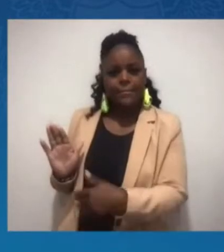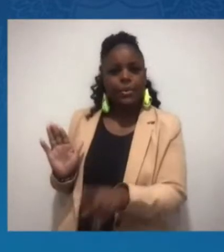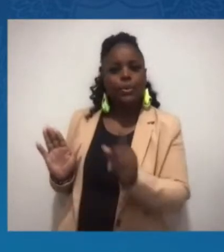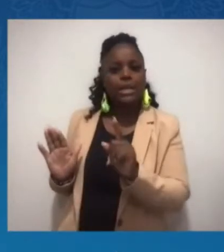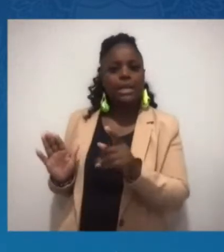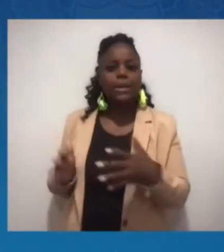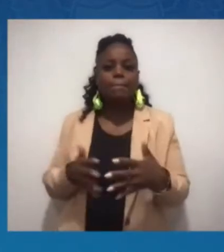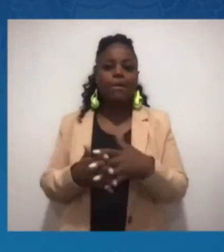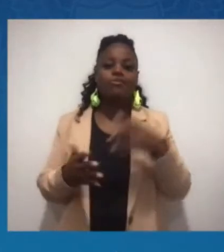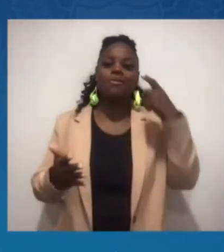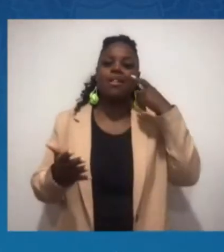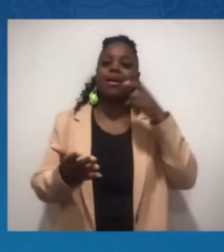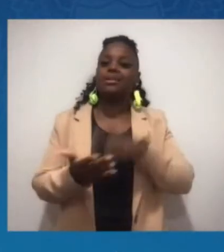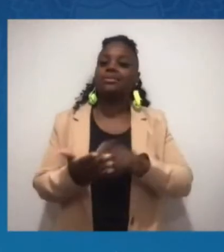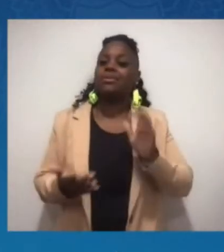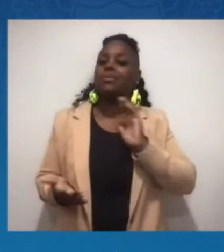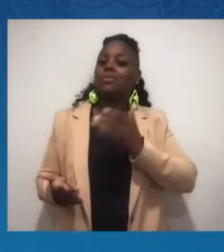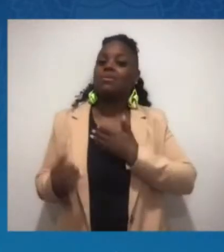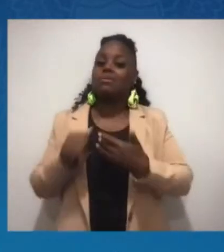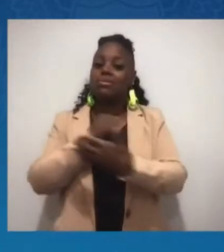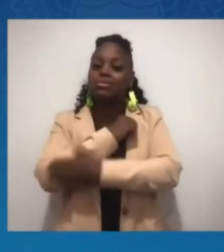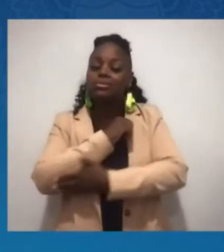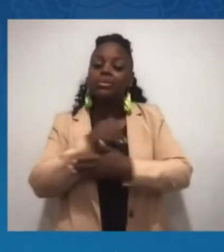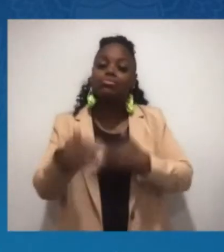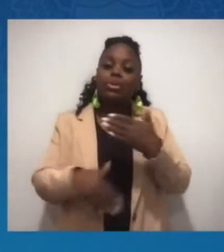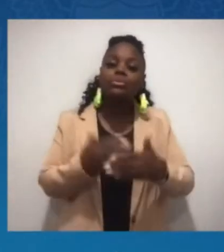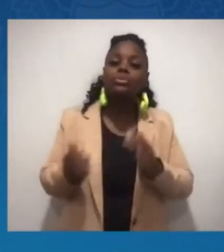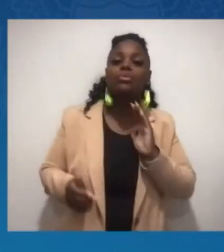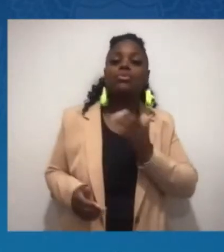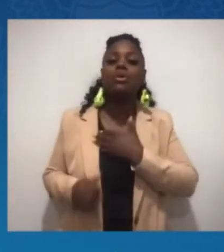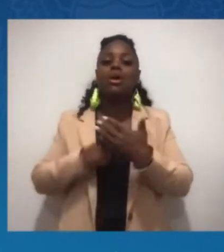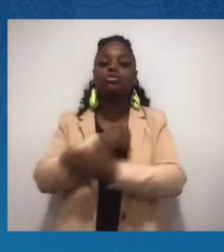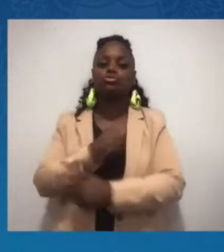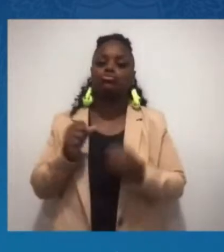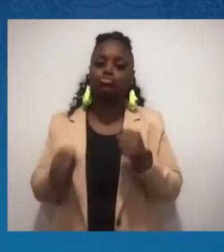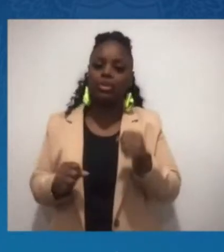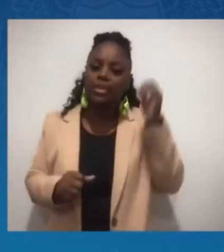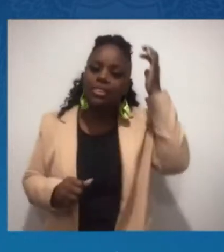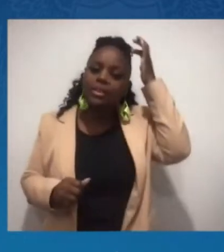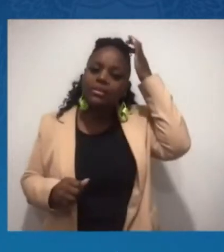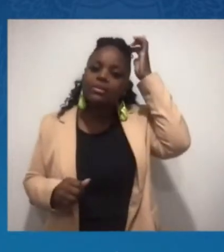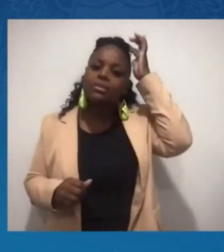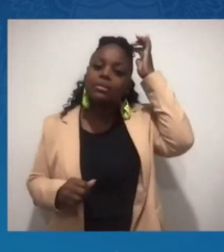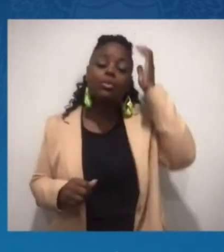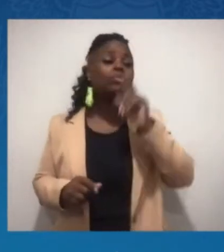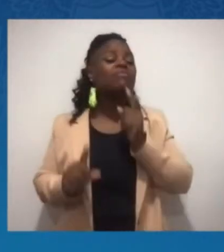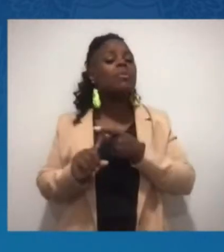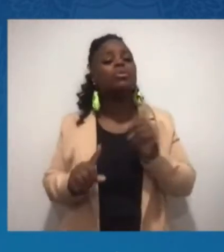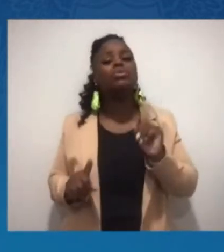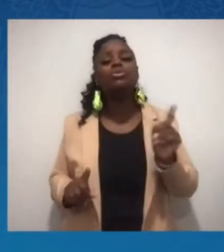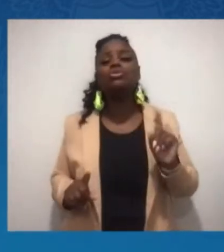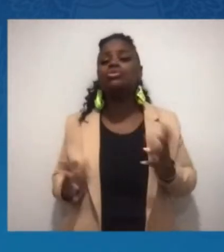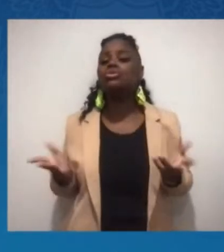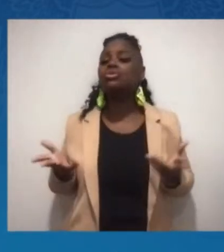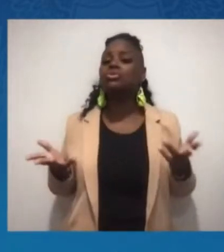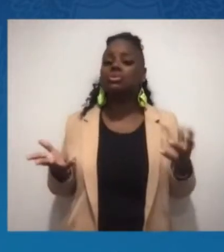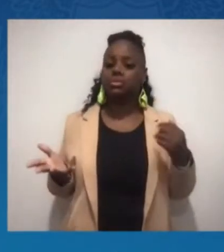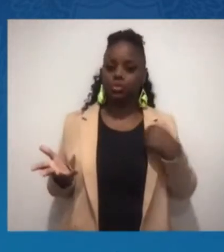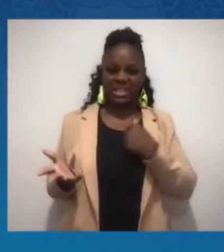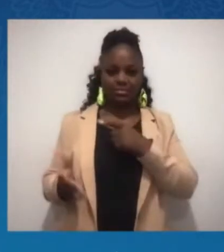and the strength, therefore, of our nation was because we were dedicated to a trajectory that was about